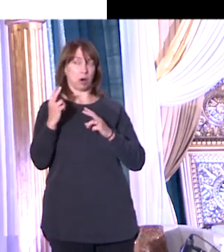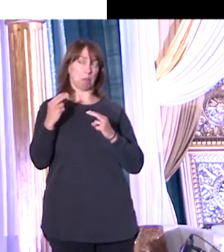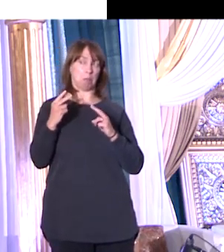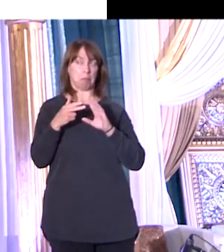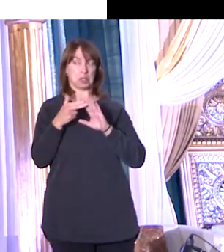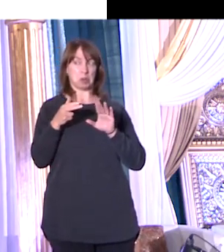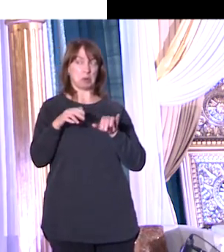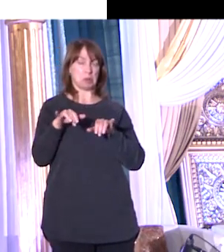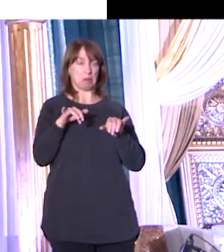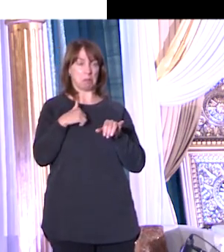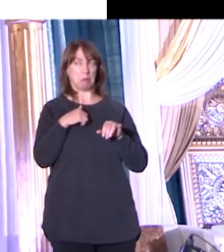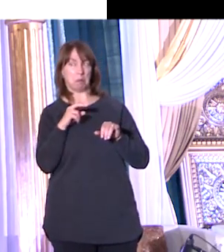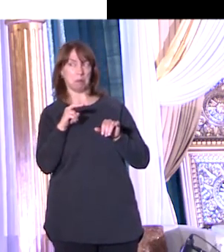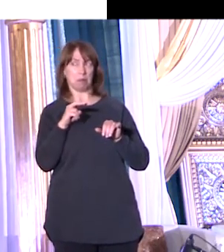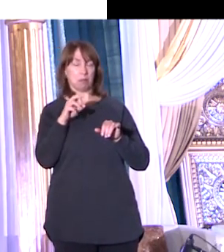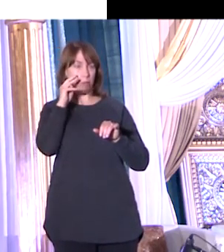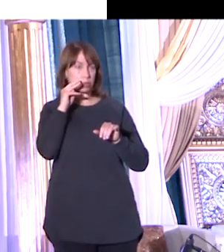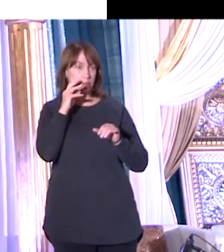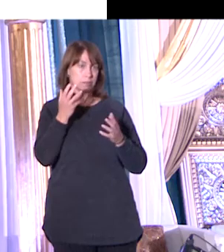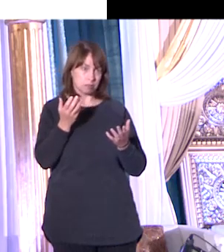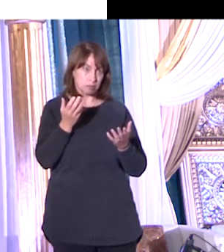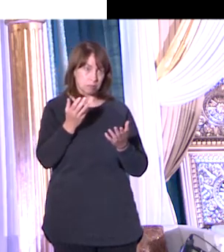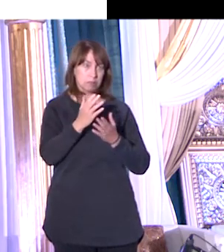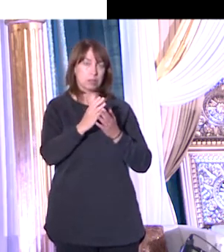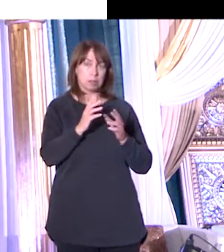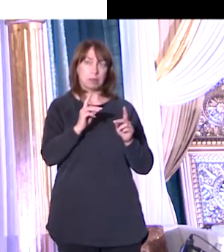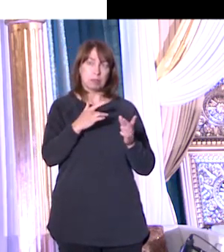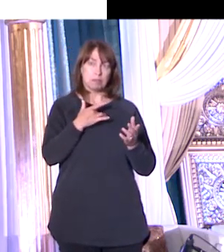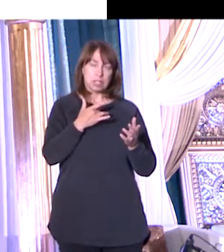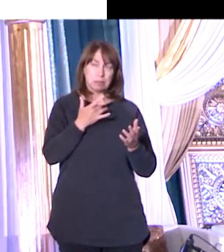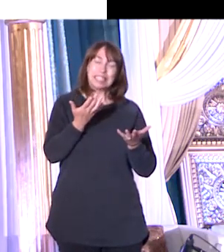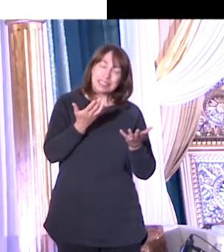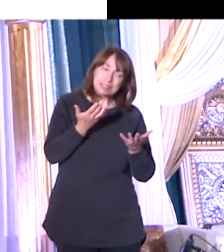they know, much less so, which I think is a hopeful sign.